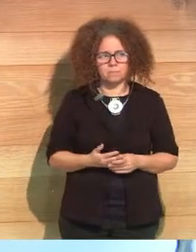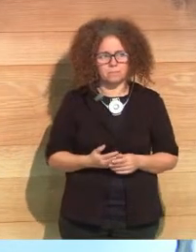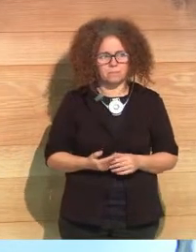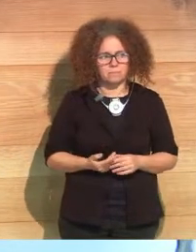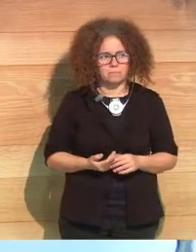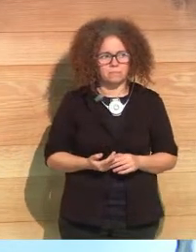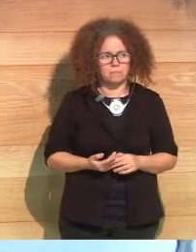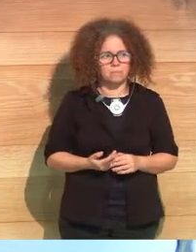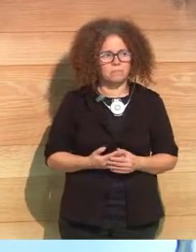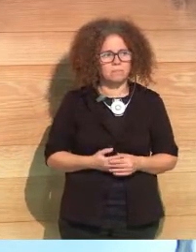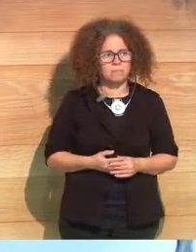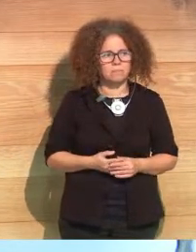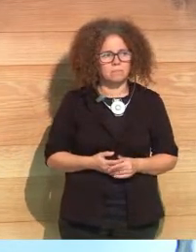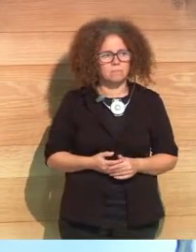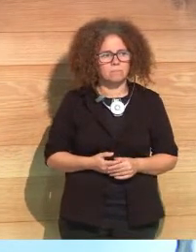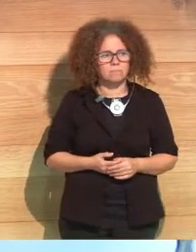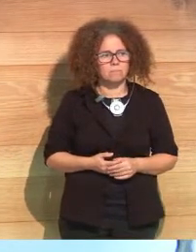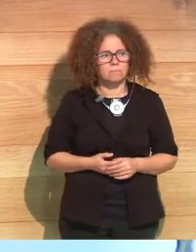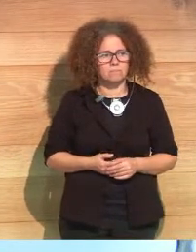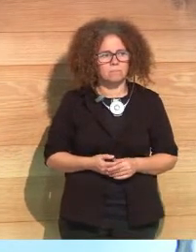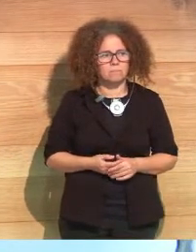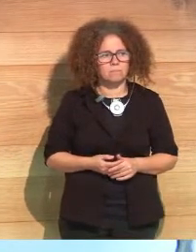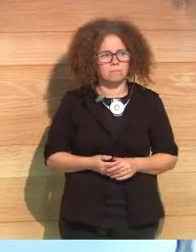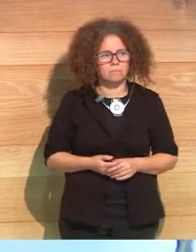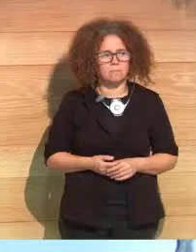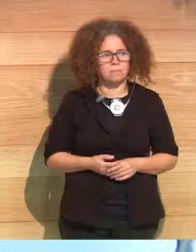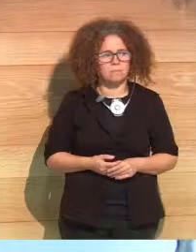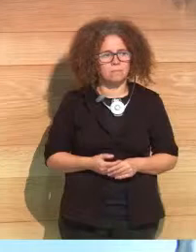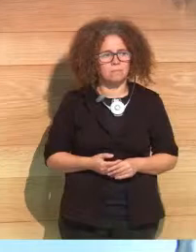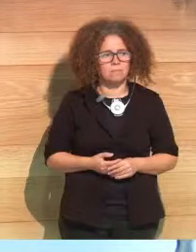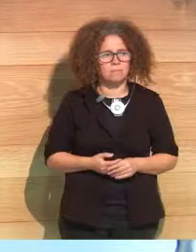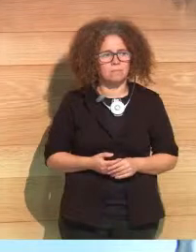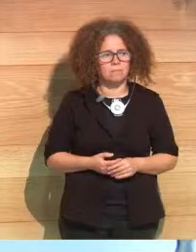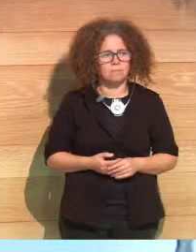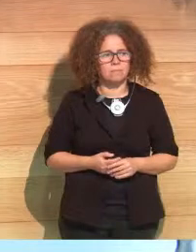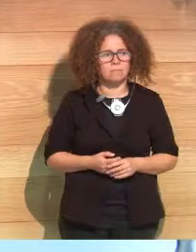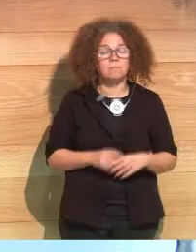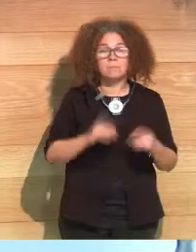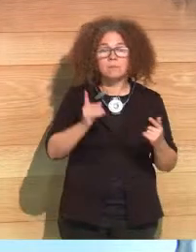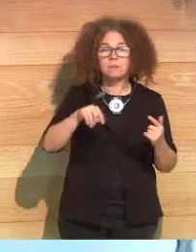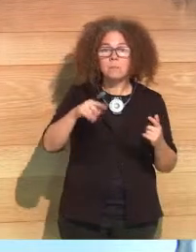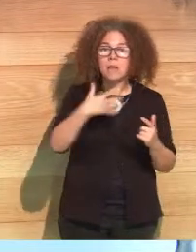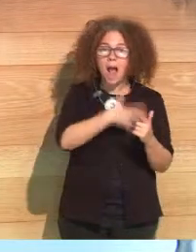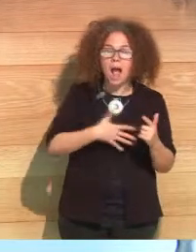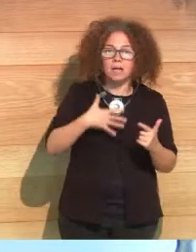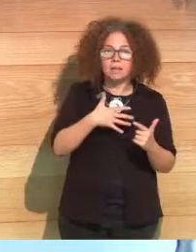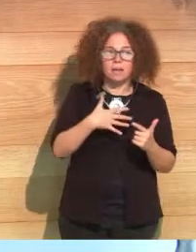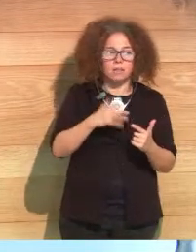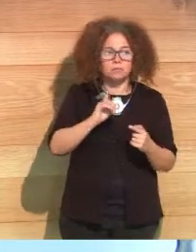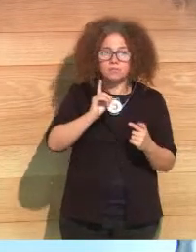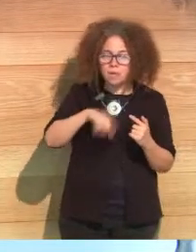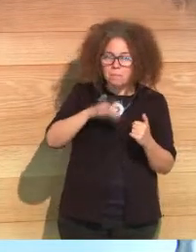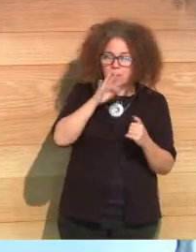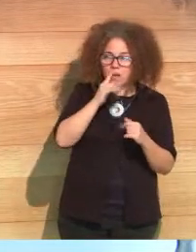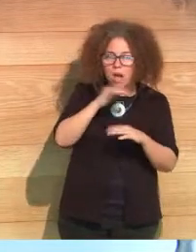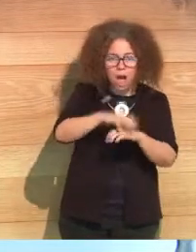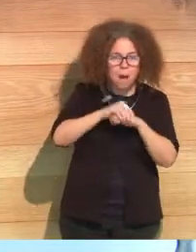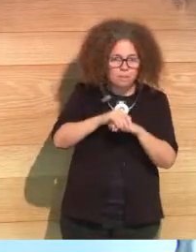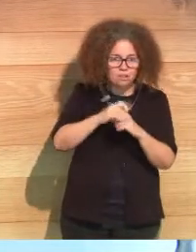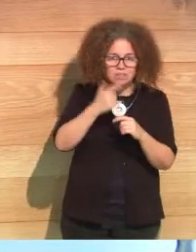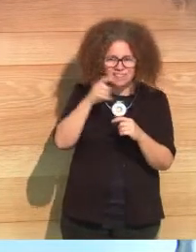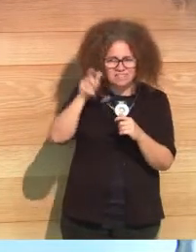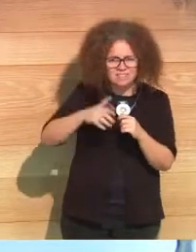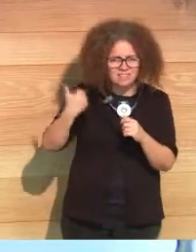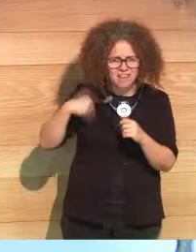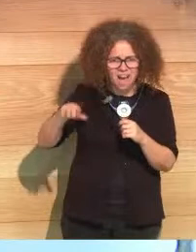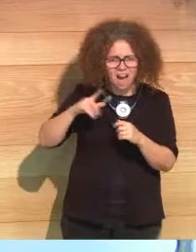super energized by the fact that we are part of a scene. Like we are friends with amazing artists who are using technologies, who are